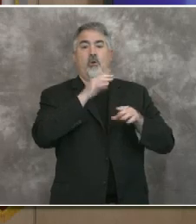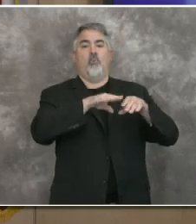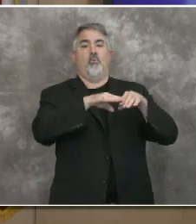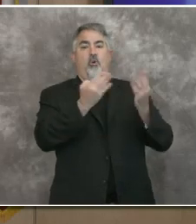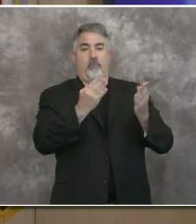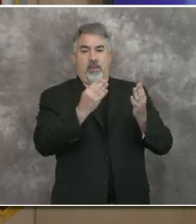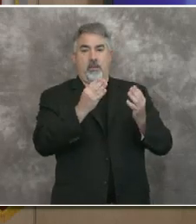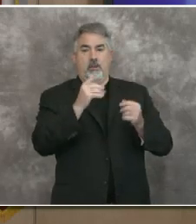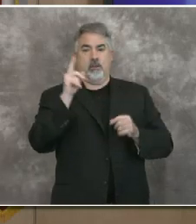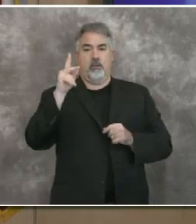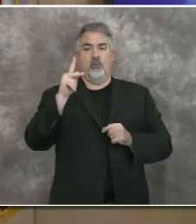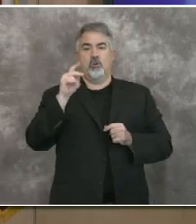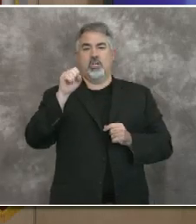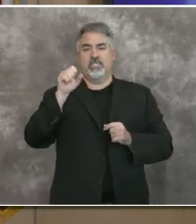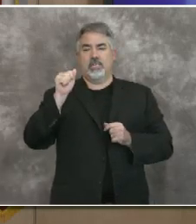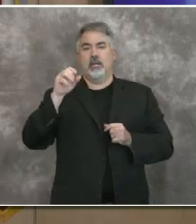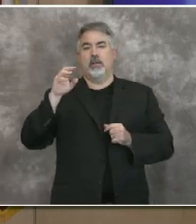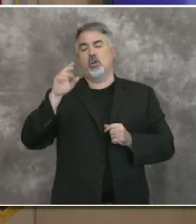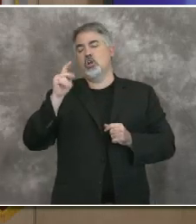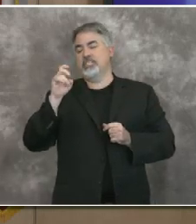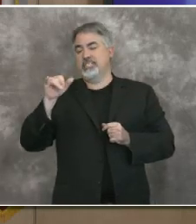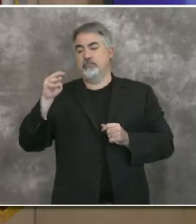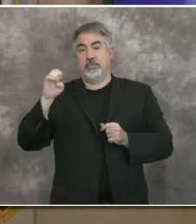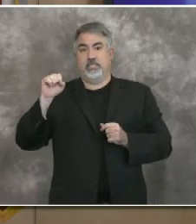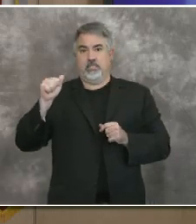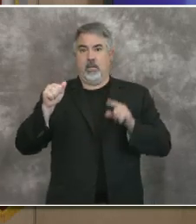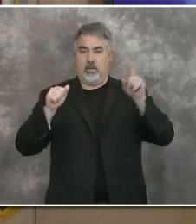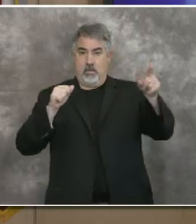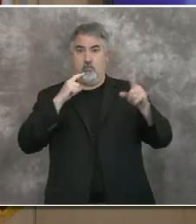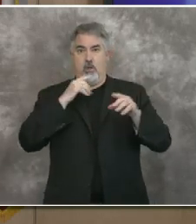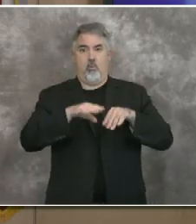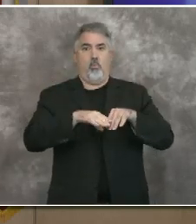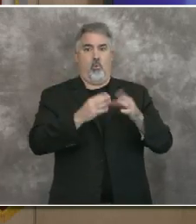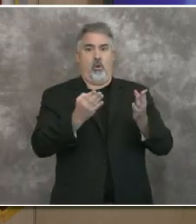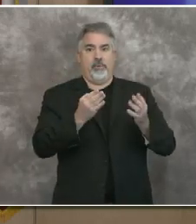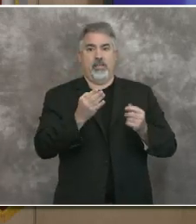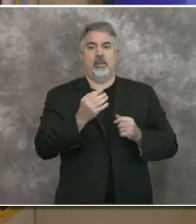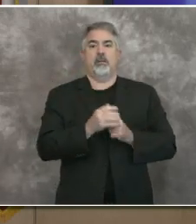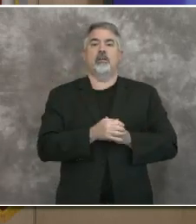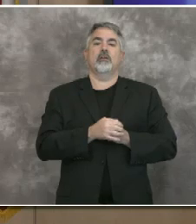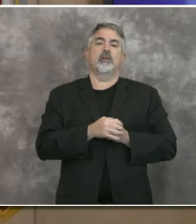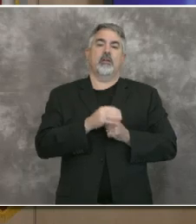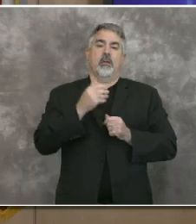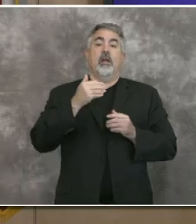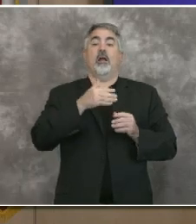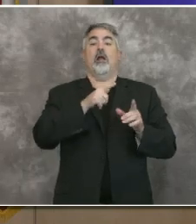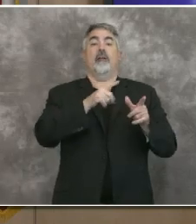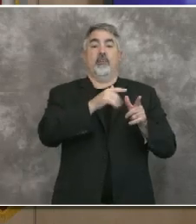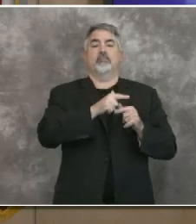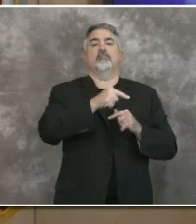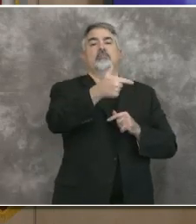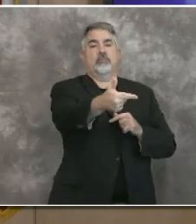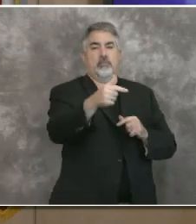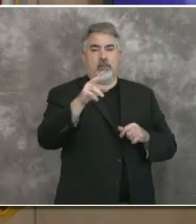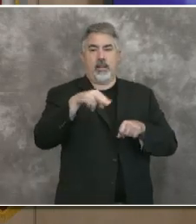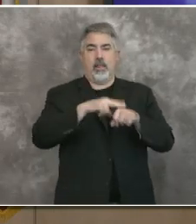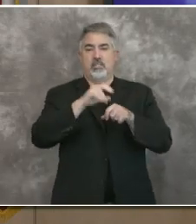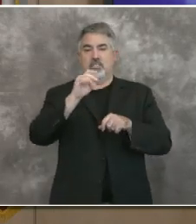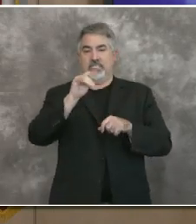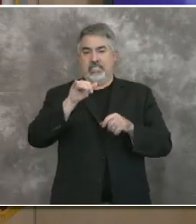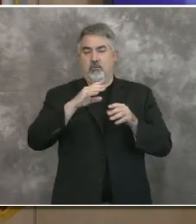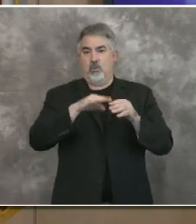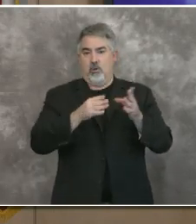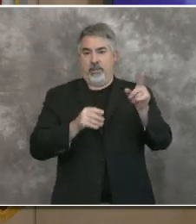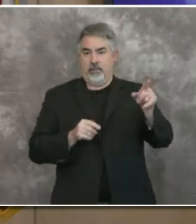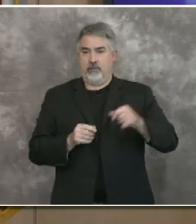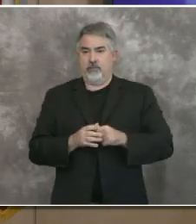offices in Escondido and National City for public access, and the Kearney Mesa facility will again be starting on Monday,